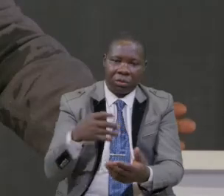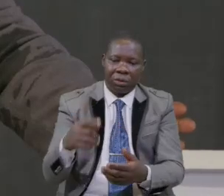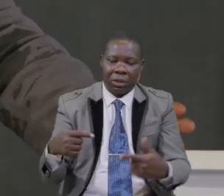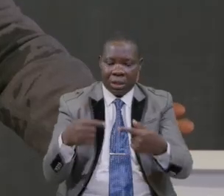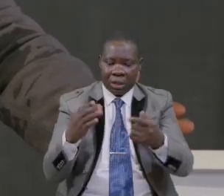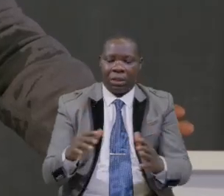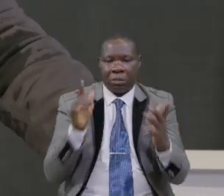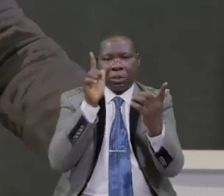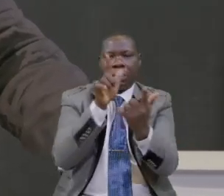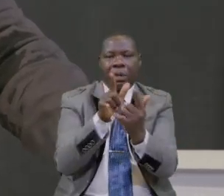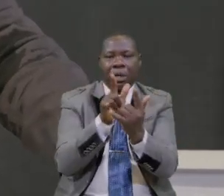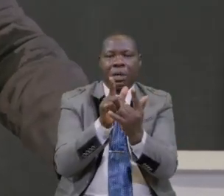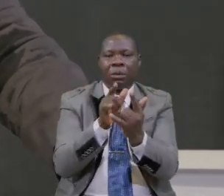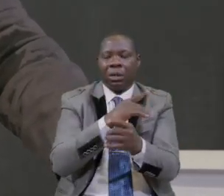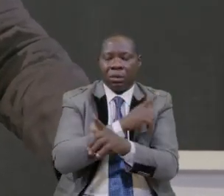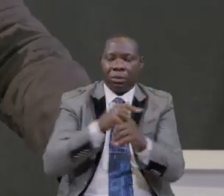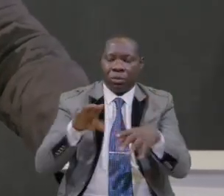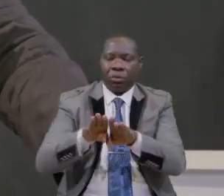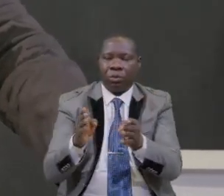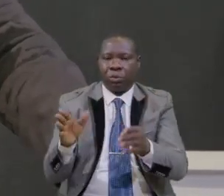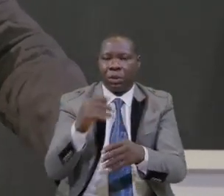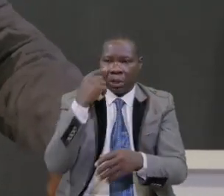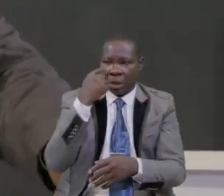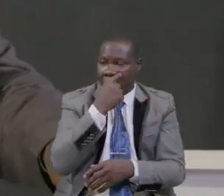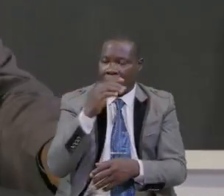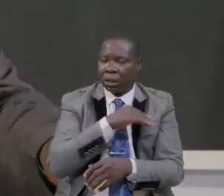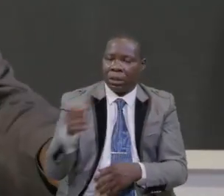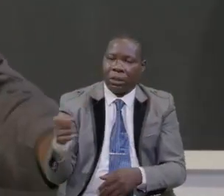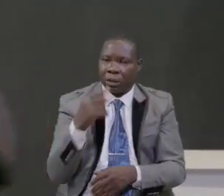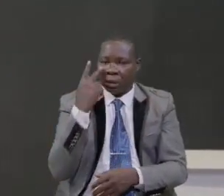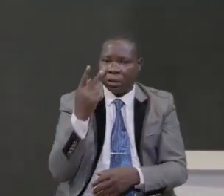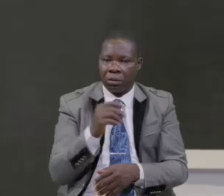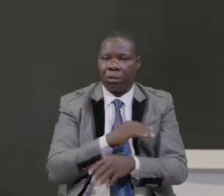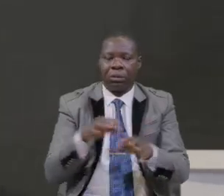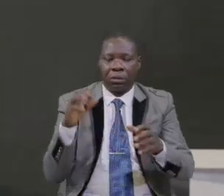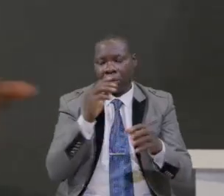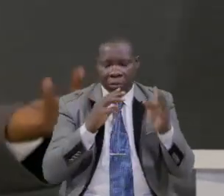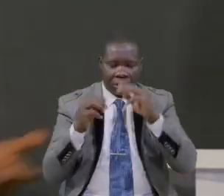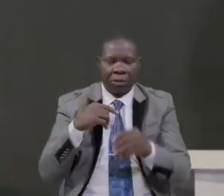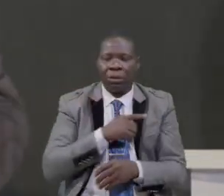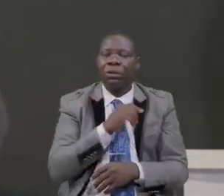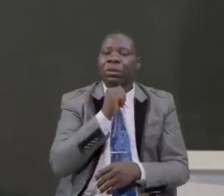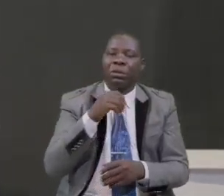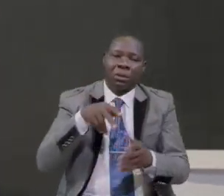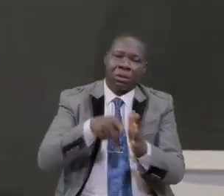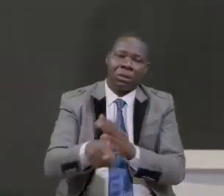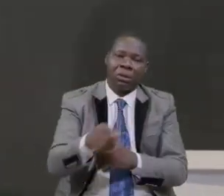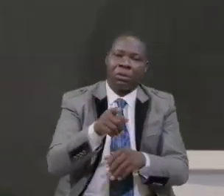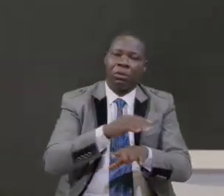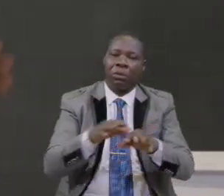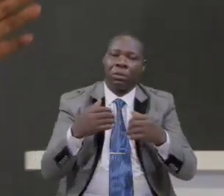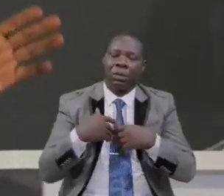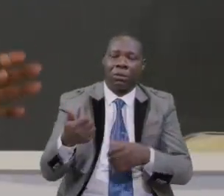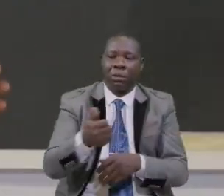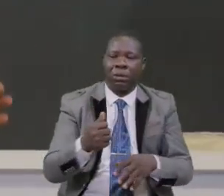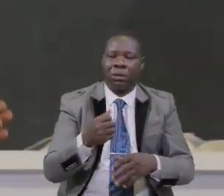Lord opened their eyes and they saw, don't worry, we'll not kill you. We don't have any bloodthirsty passion within